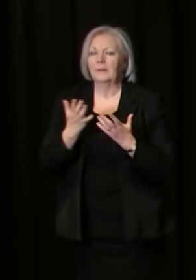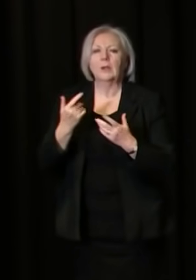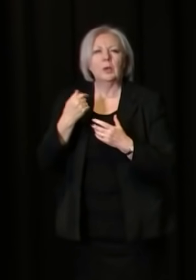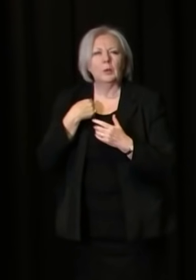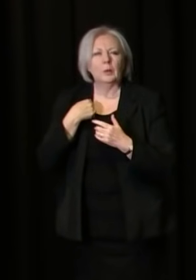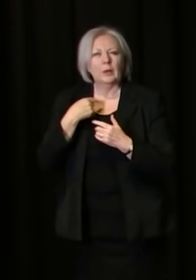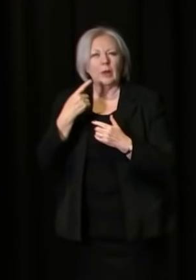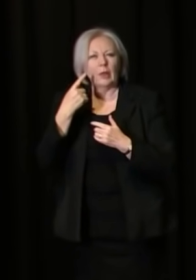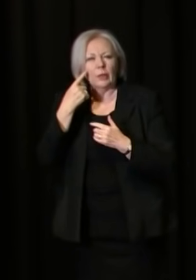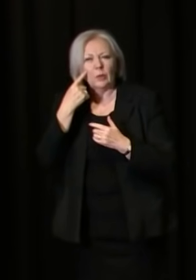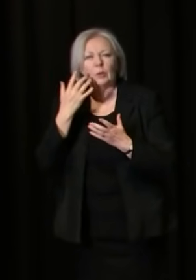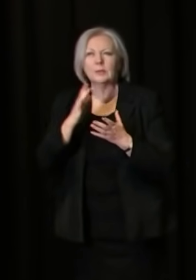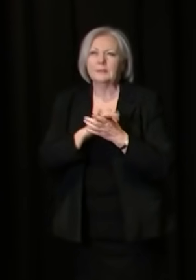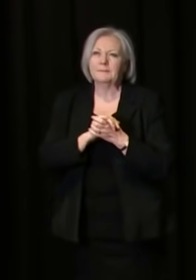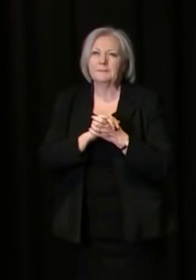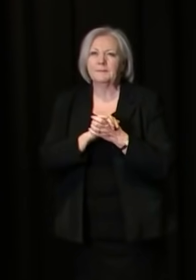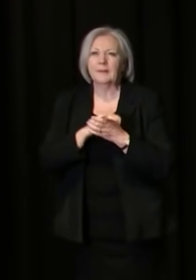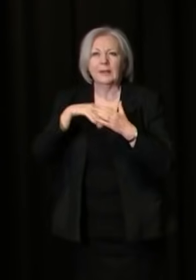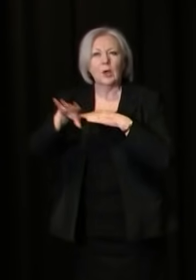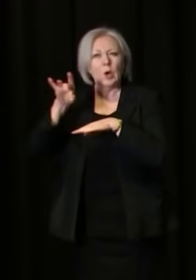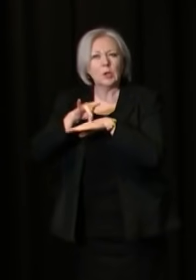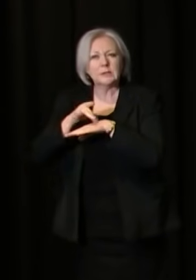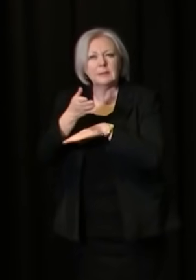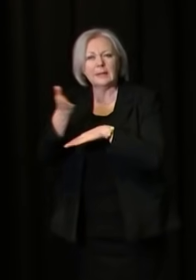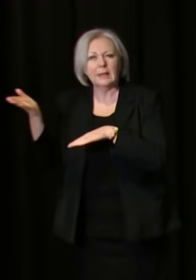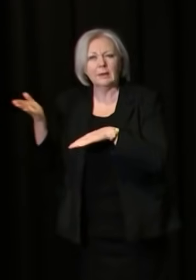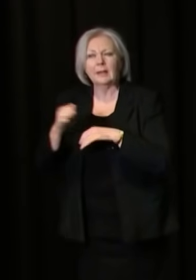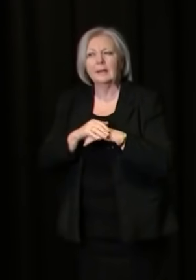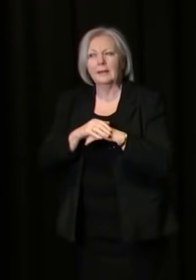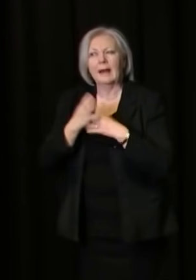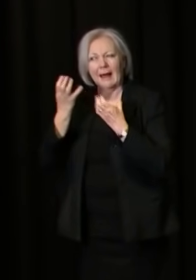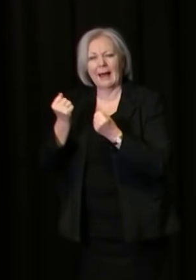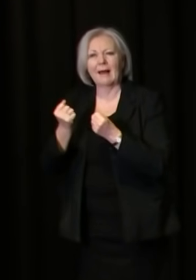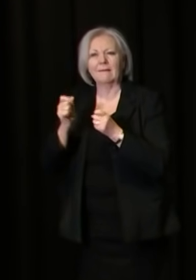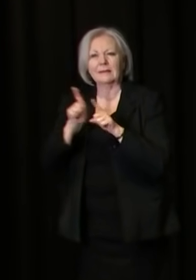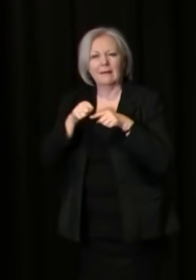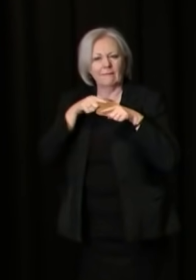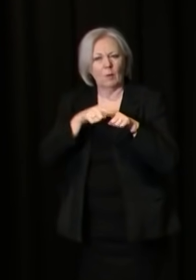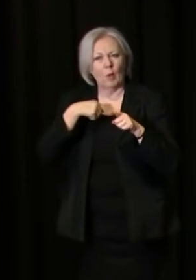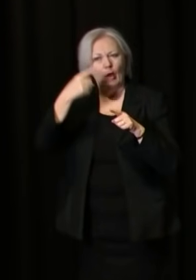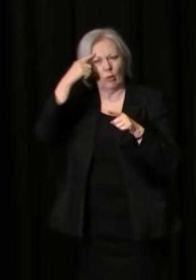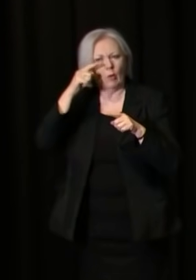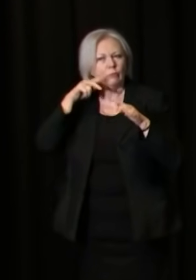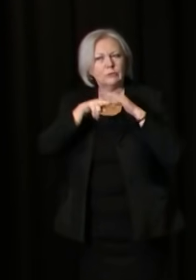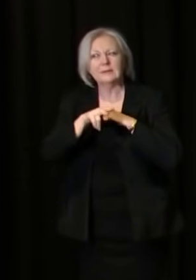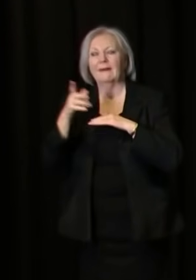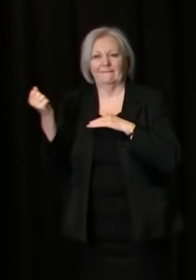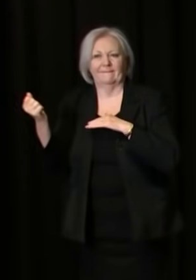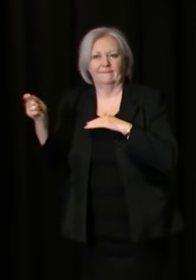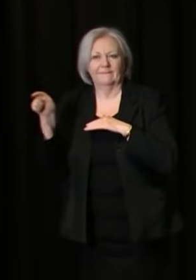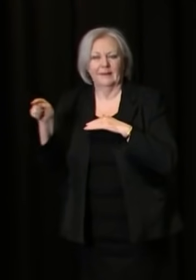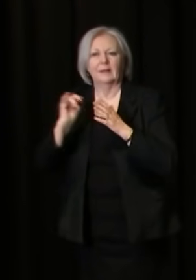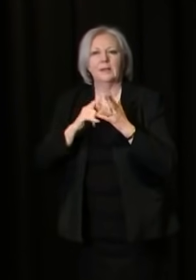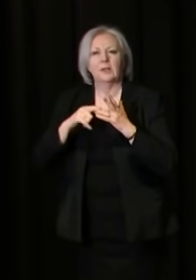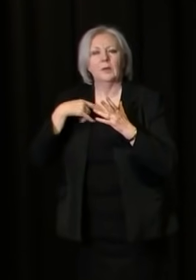might be the cases in our hospital system and in the boundaries of what we need to do